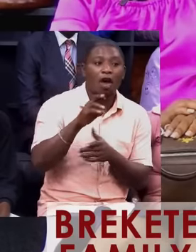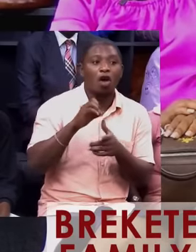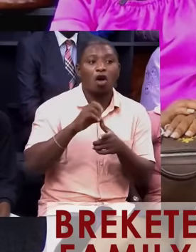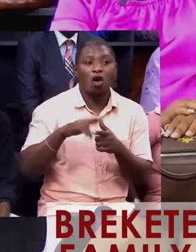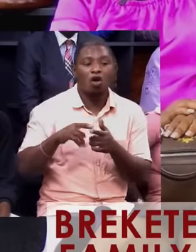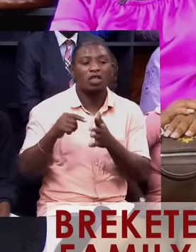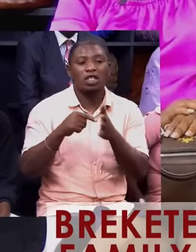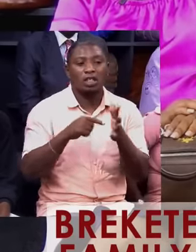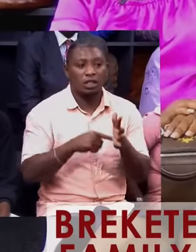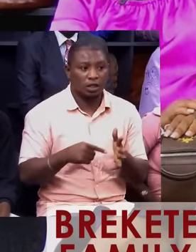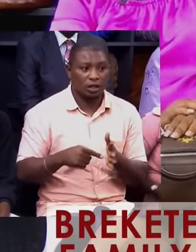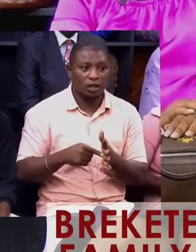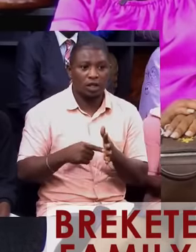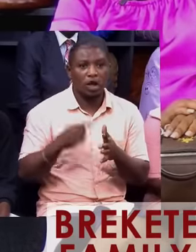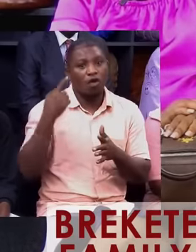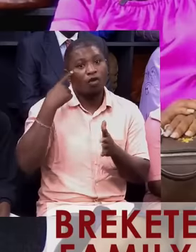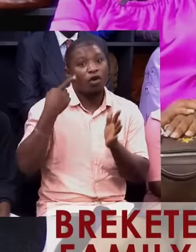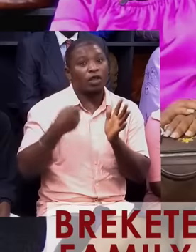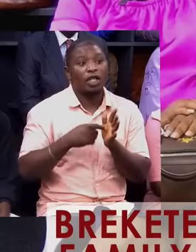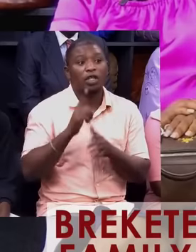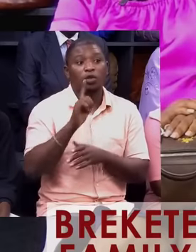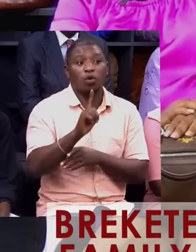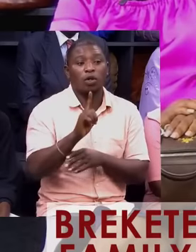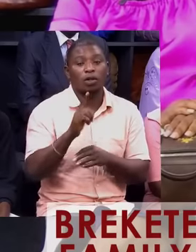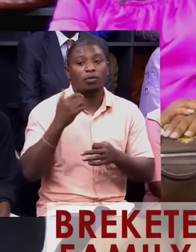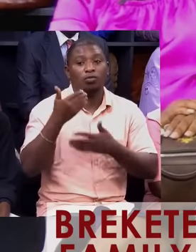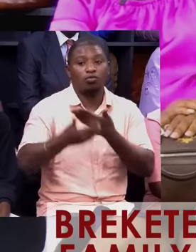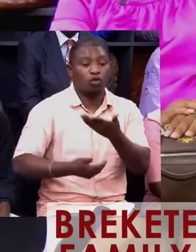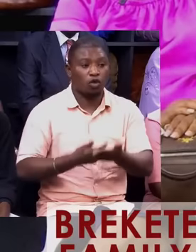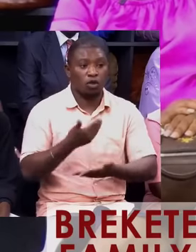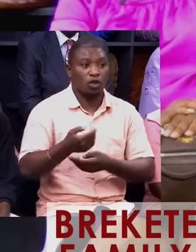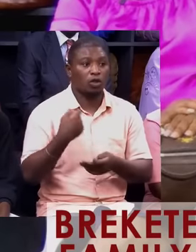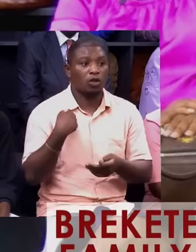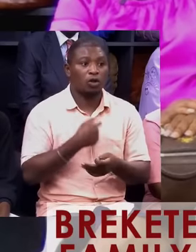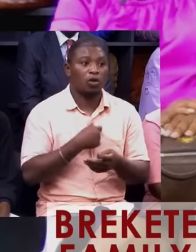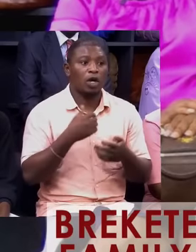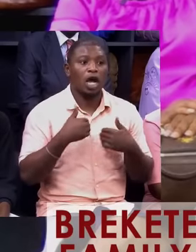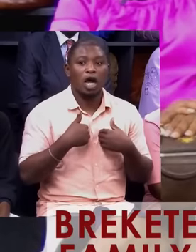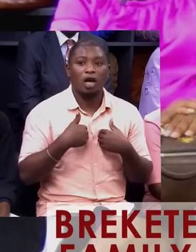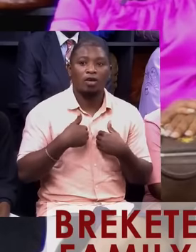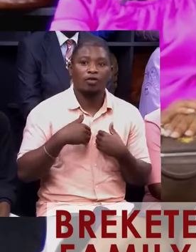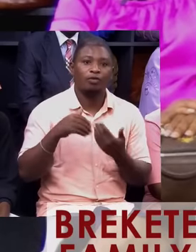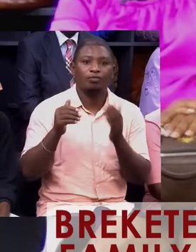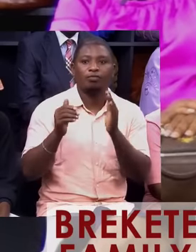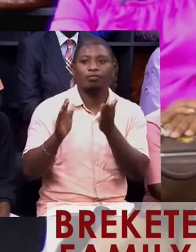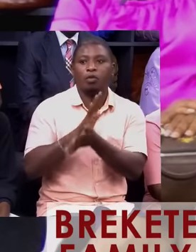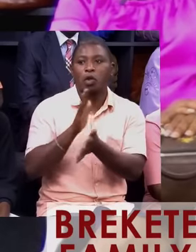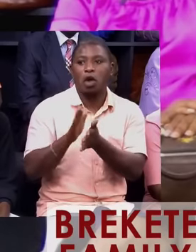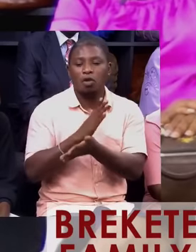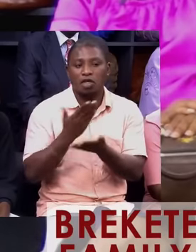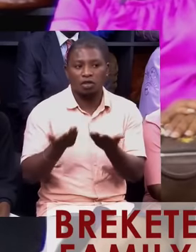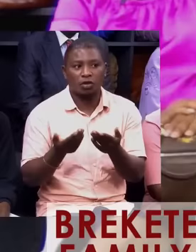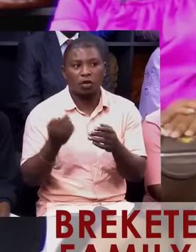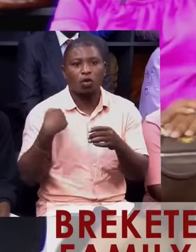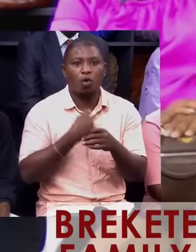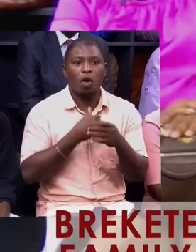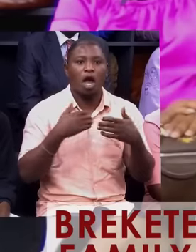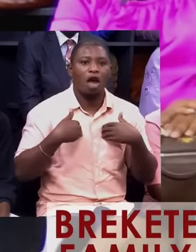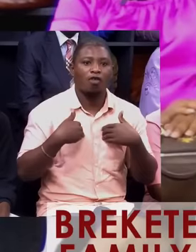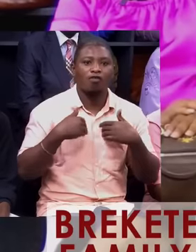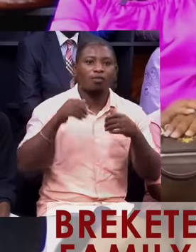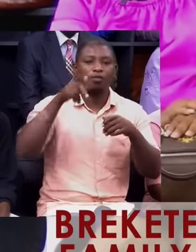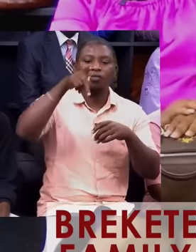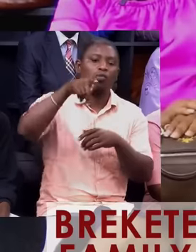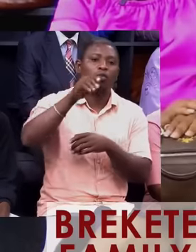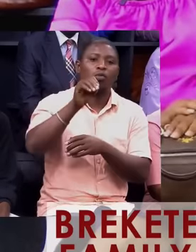sponge her for this particular process we have pamphlets we have posters